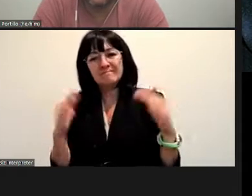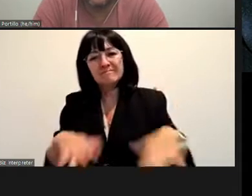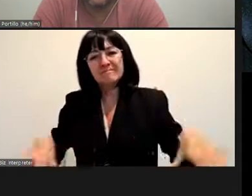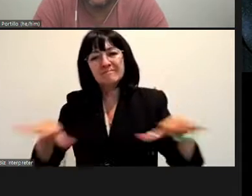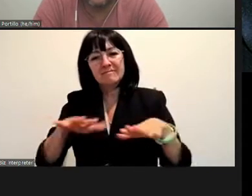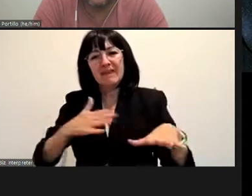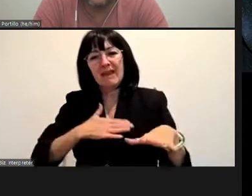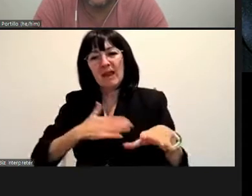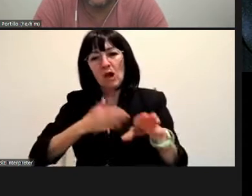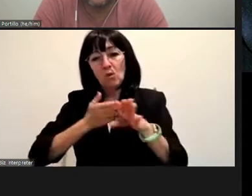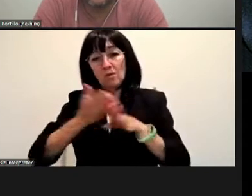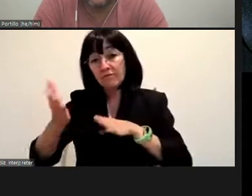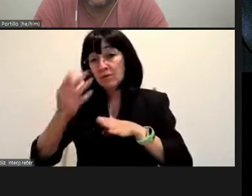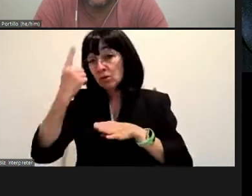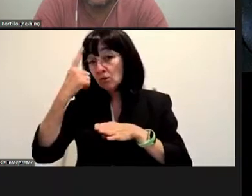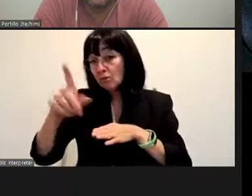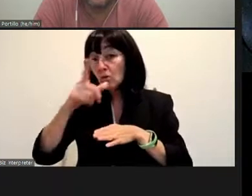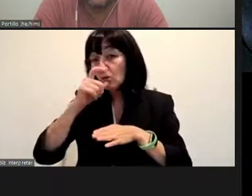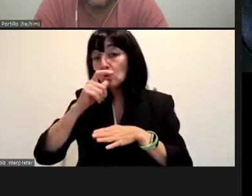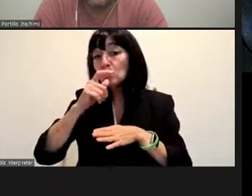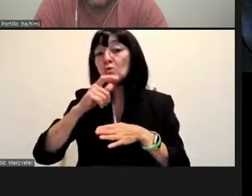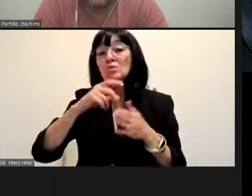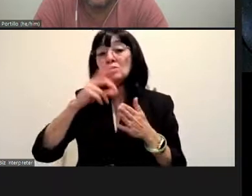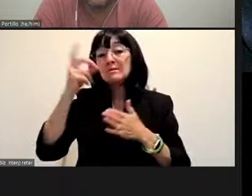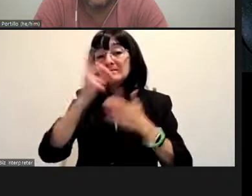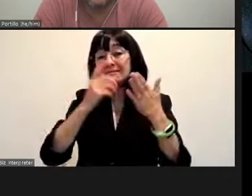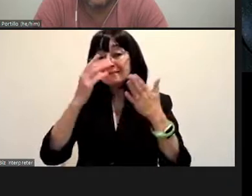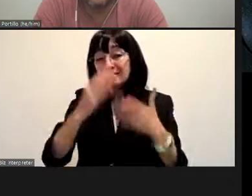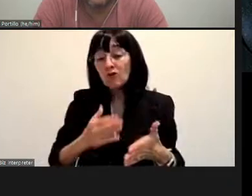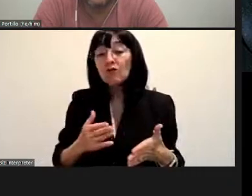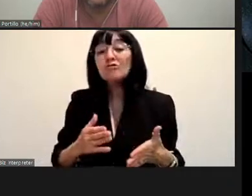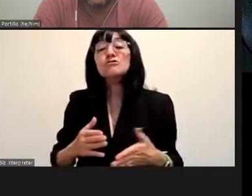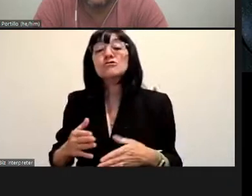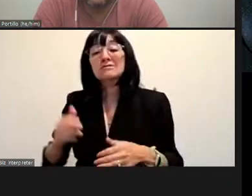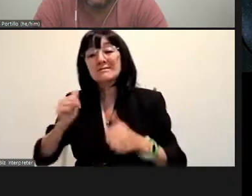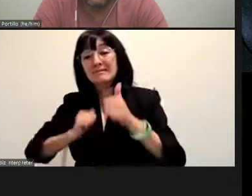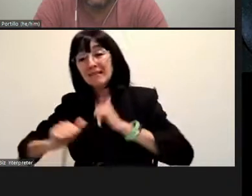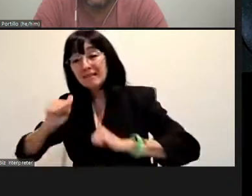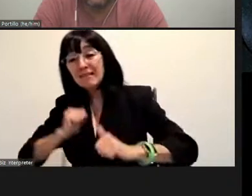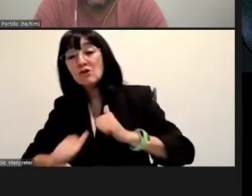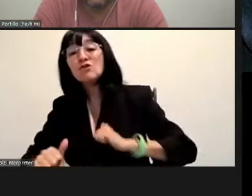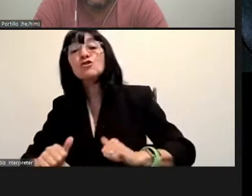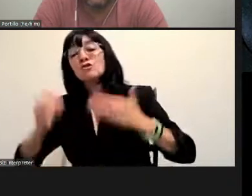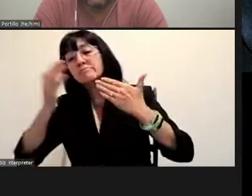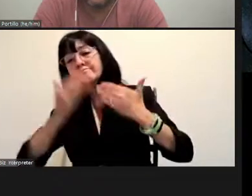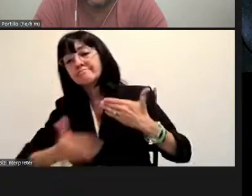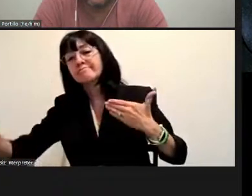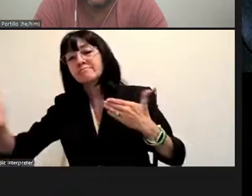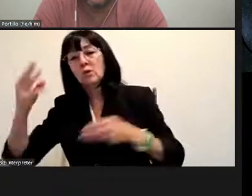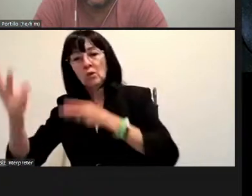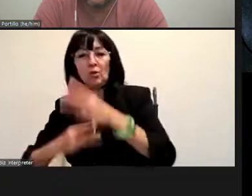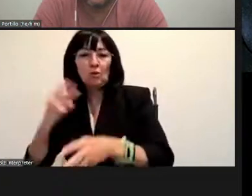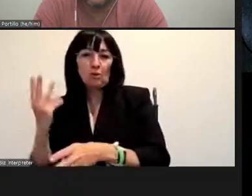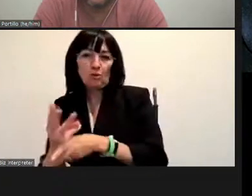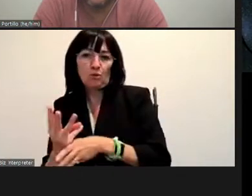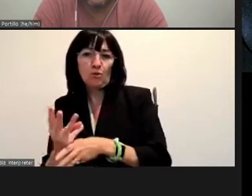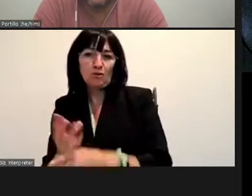for designers, for theater, hopefully for the world. So with that, I'm just going